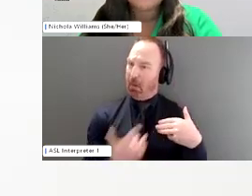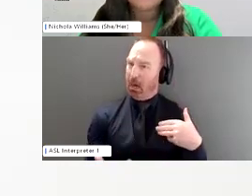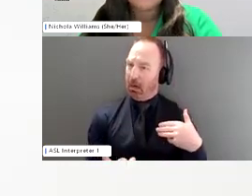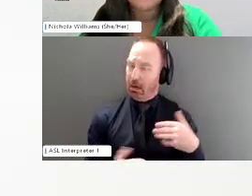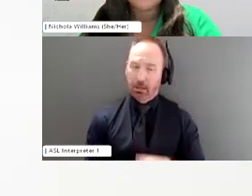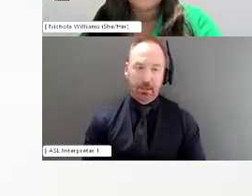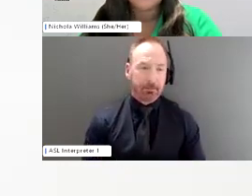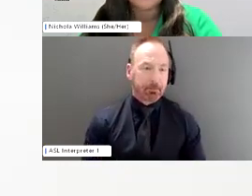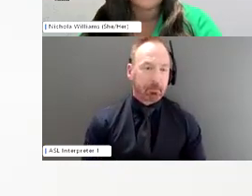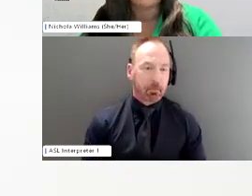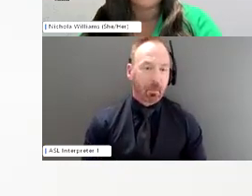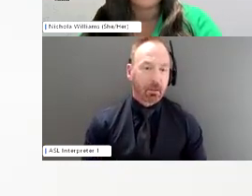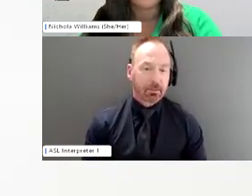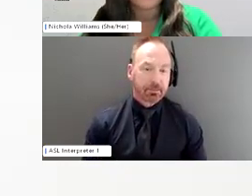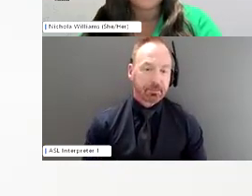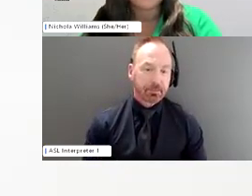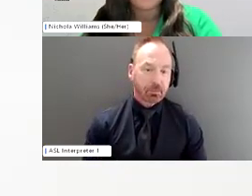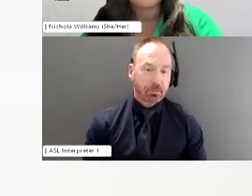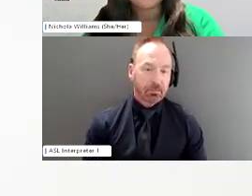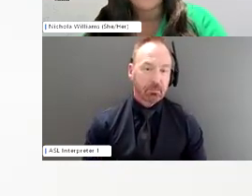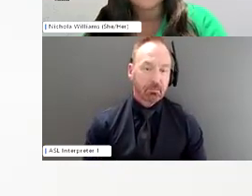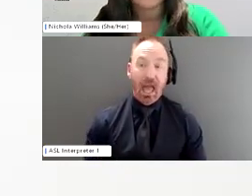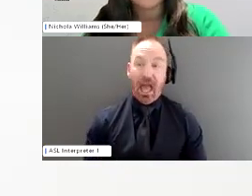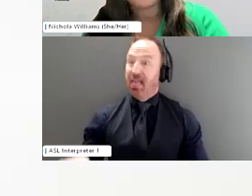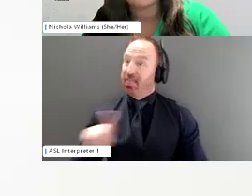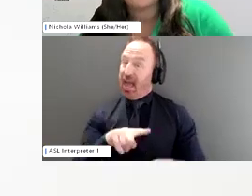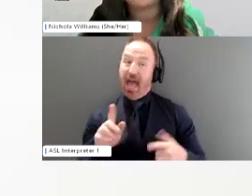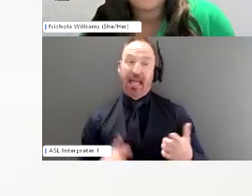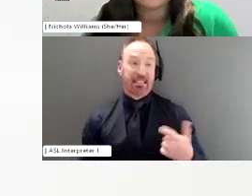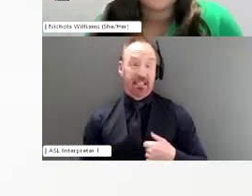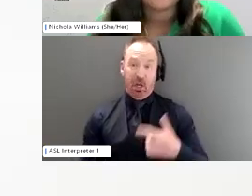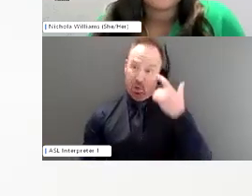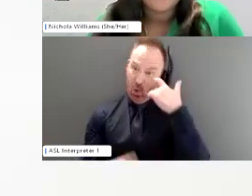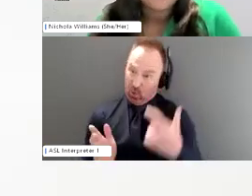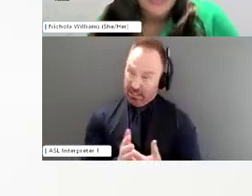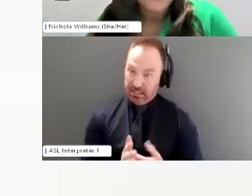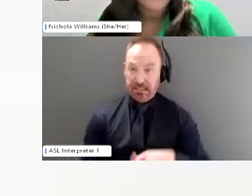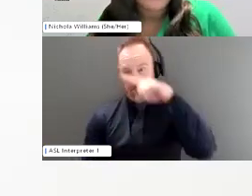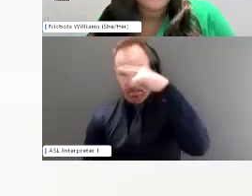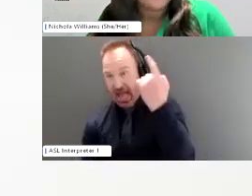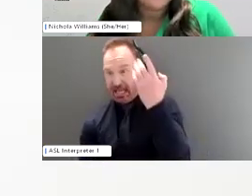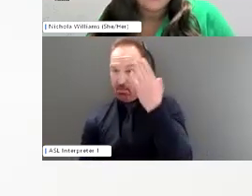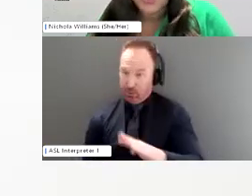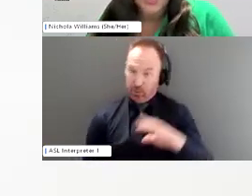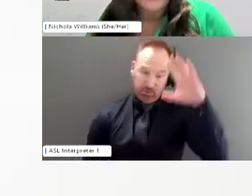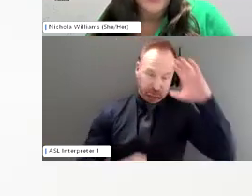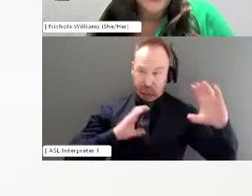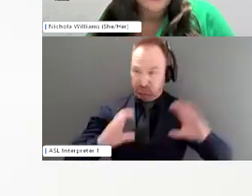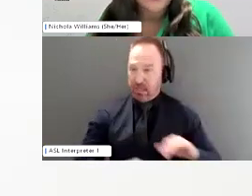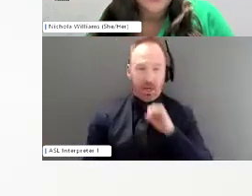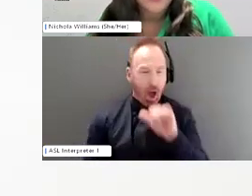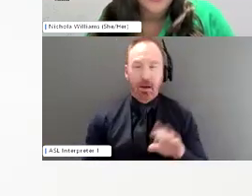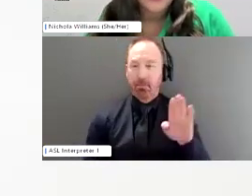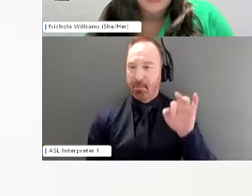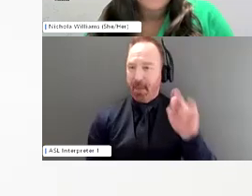because it doesn't leave visible bruises. Instead, it shows up as an empty bank account, damaged credit, and stolen